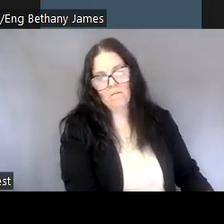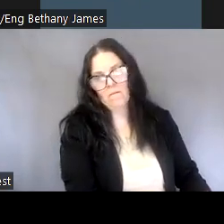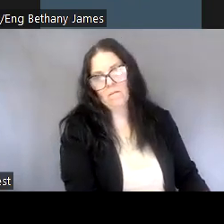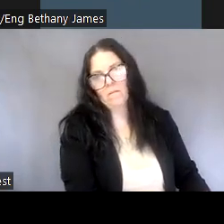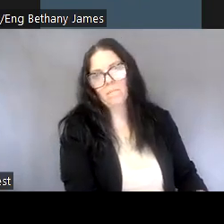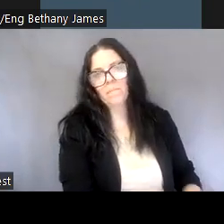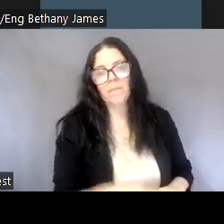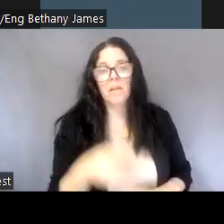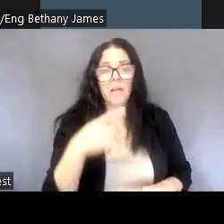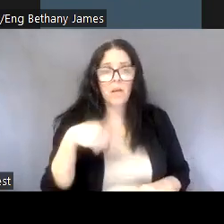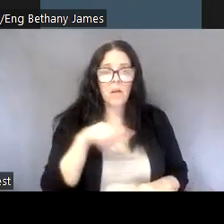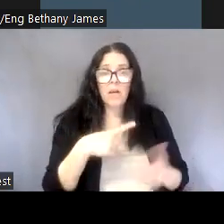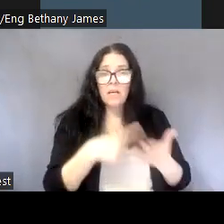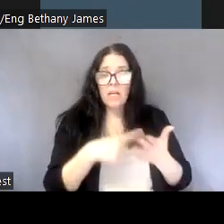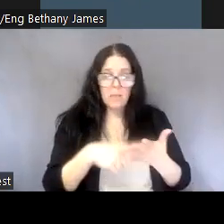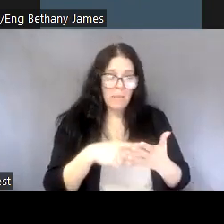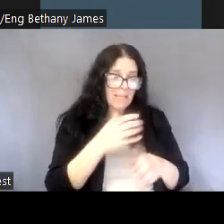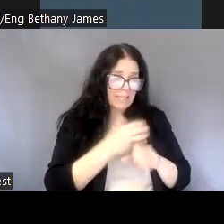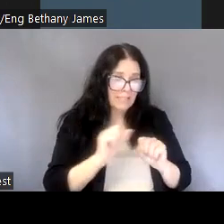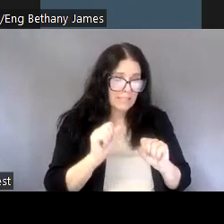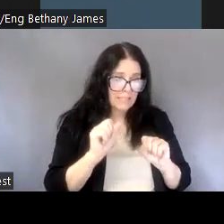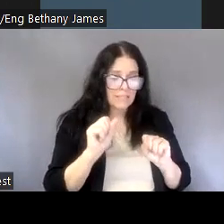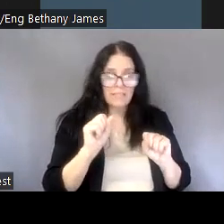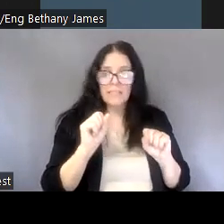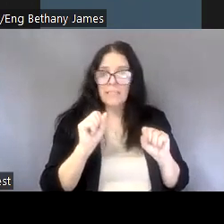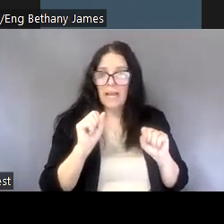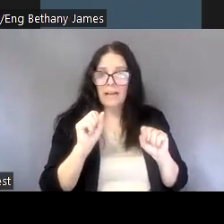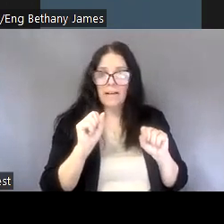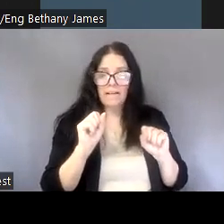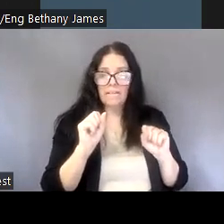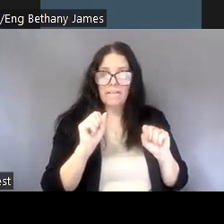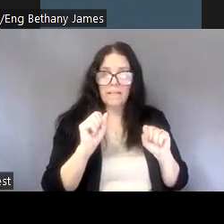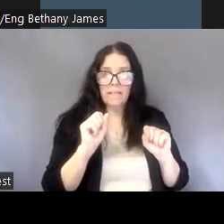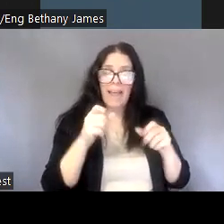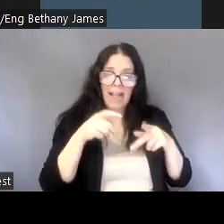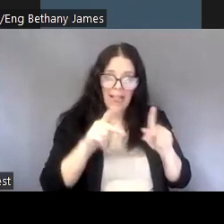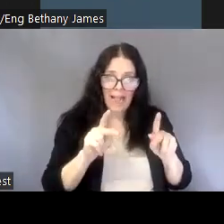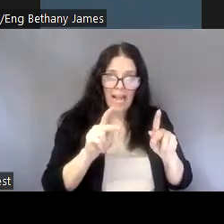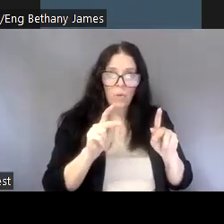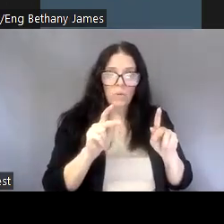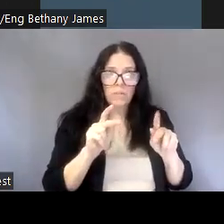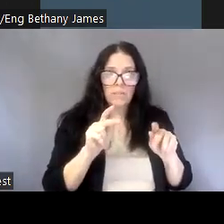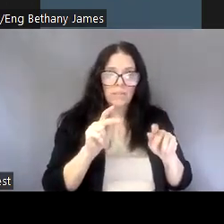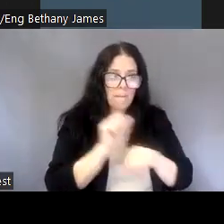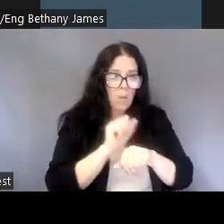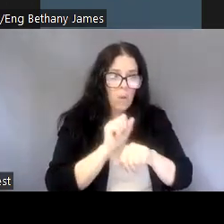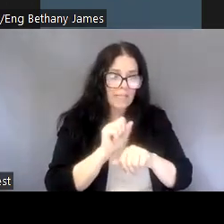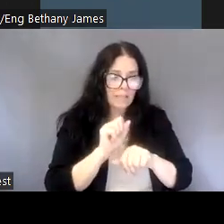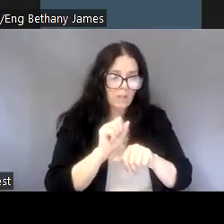workplace is a workplace that allows an employee to be able to basically be